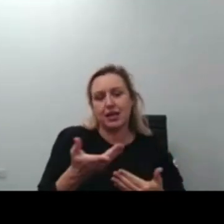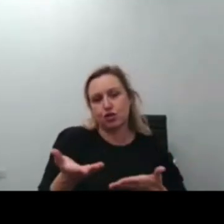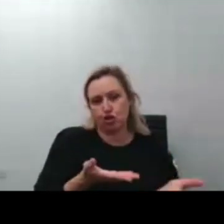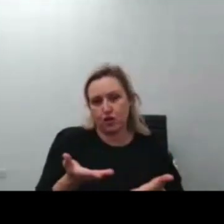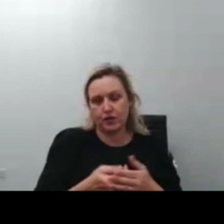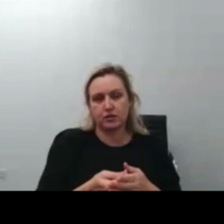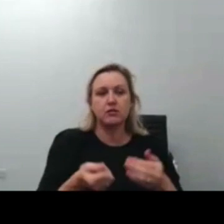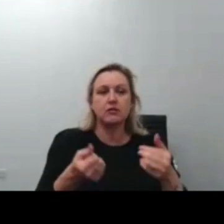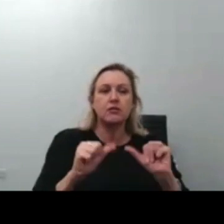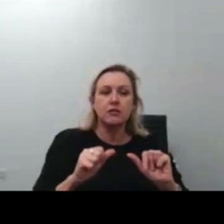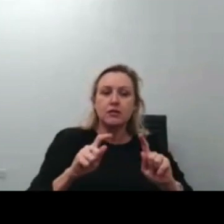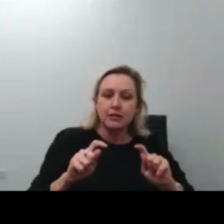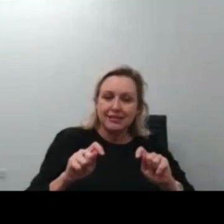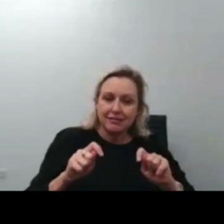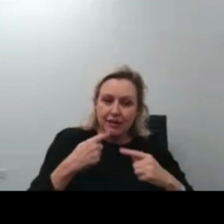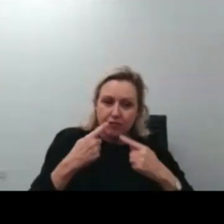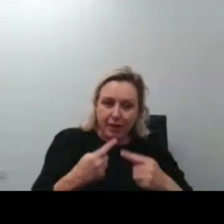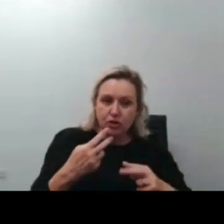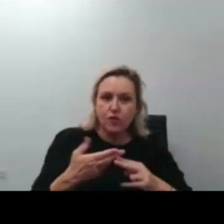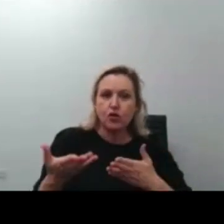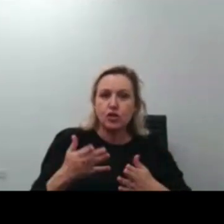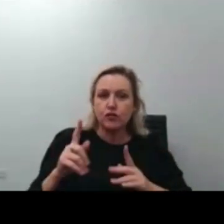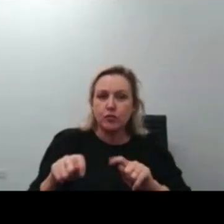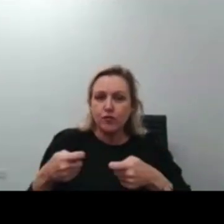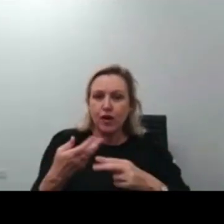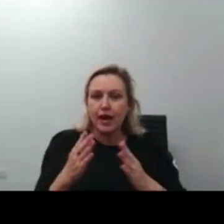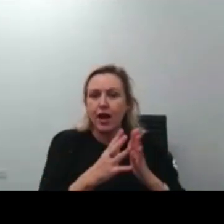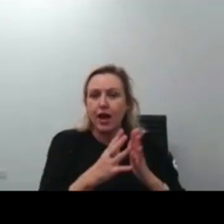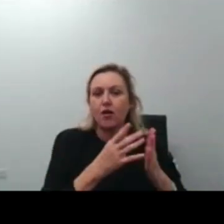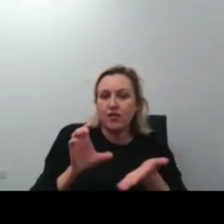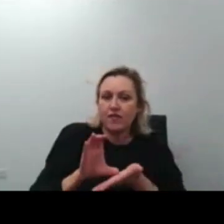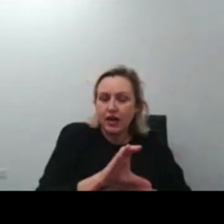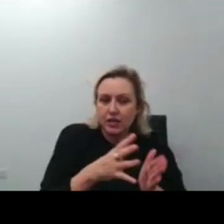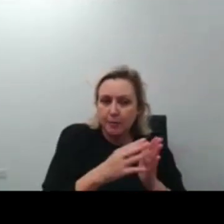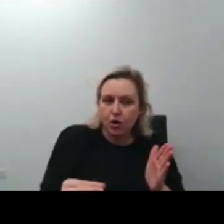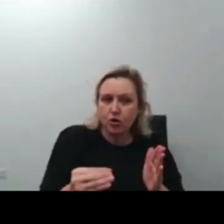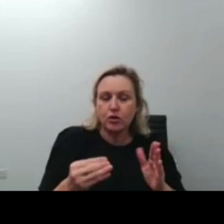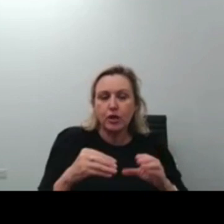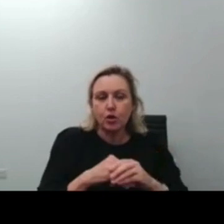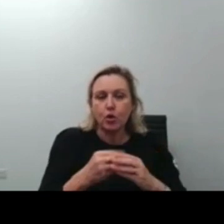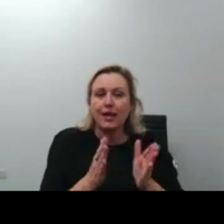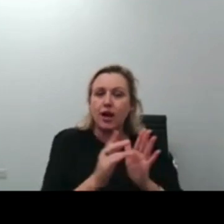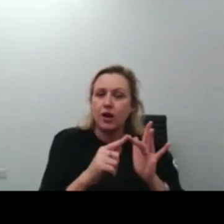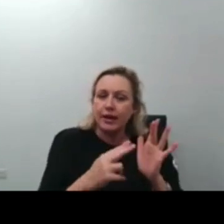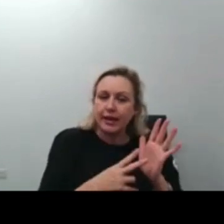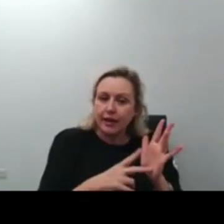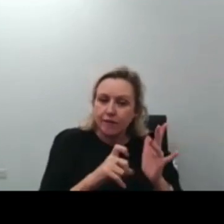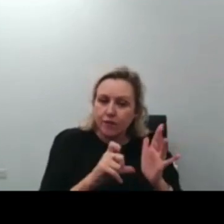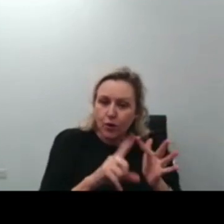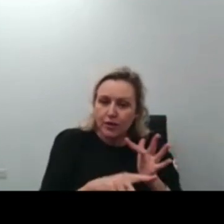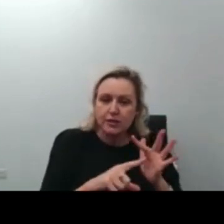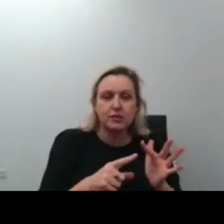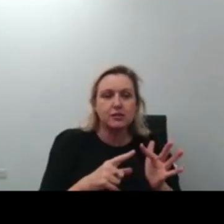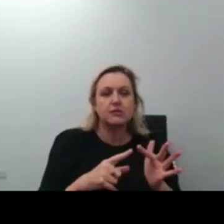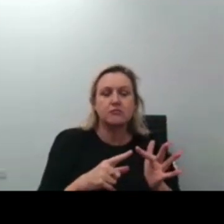Providing details for service providers about how the funding model works, including arrangements for invoicing and payments. And then